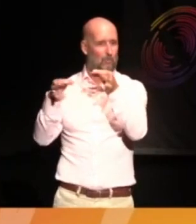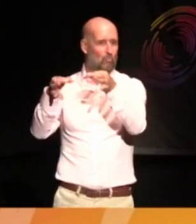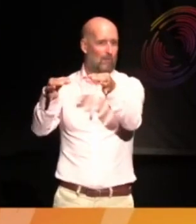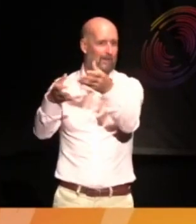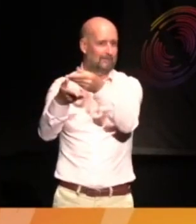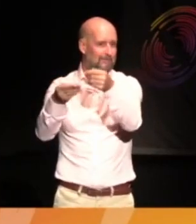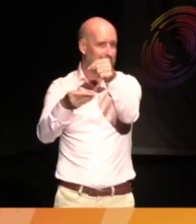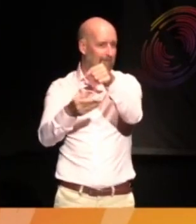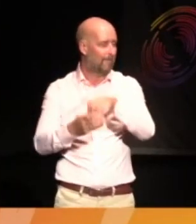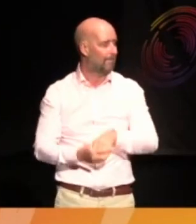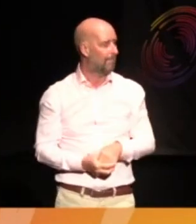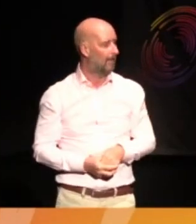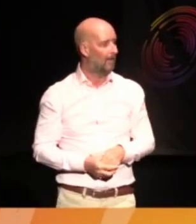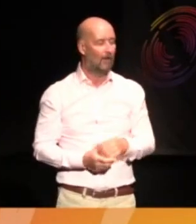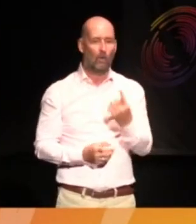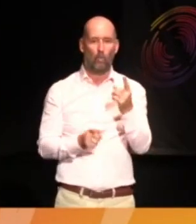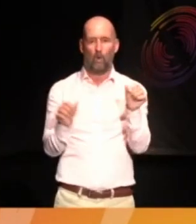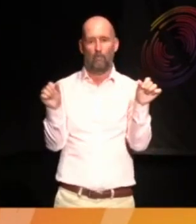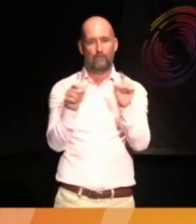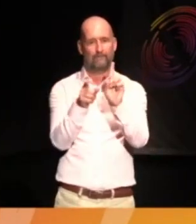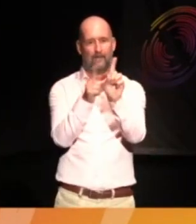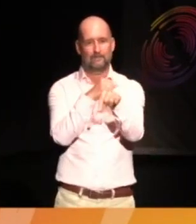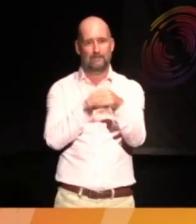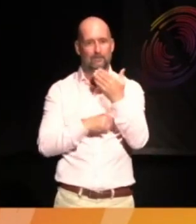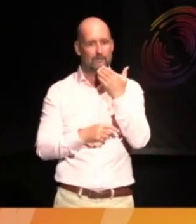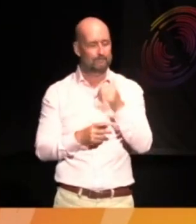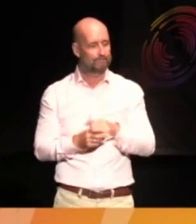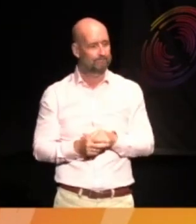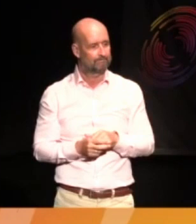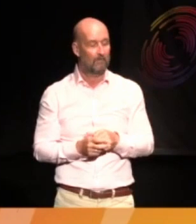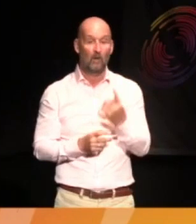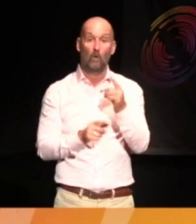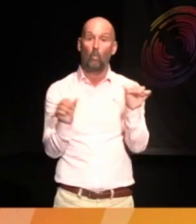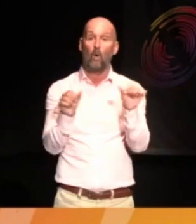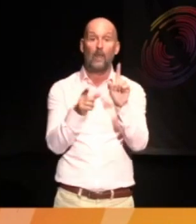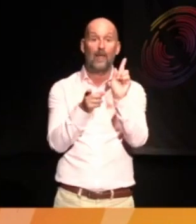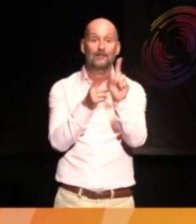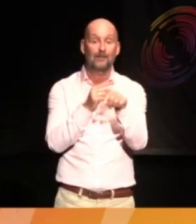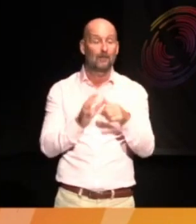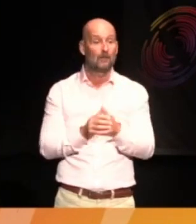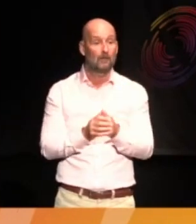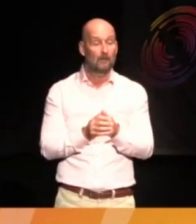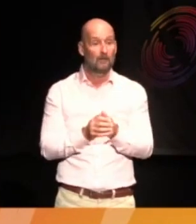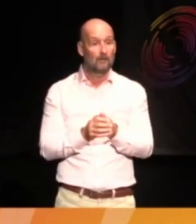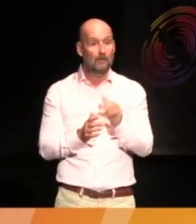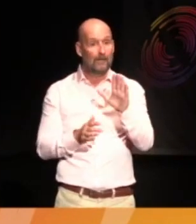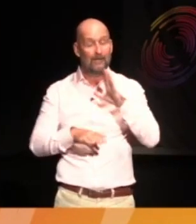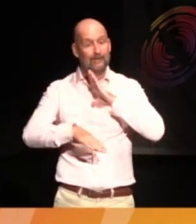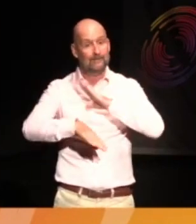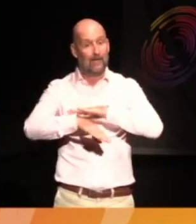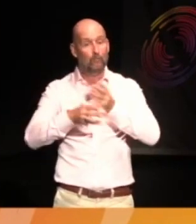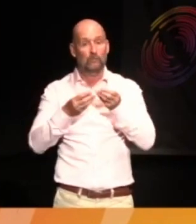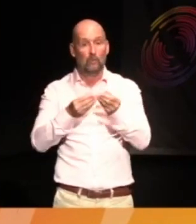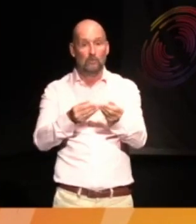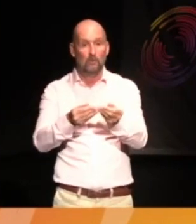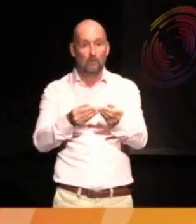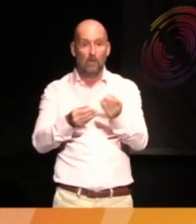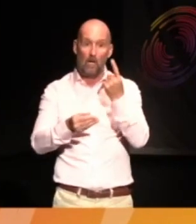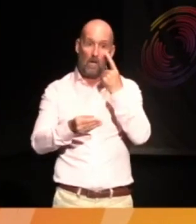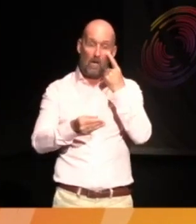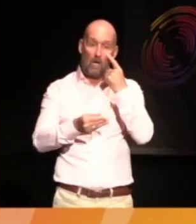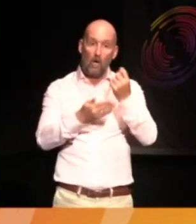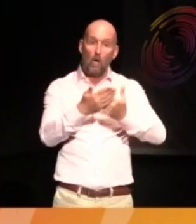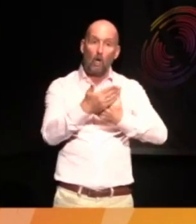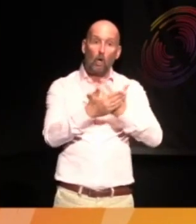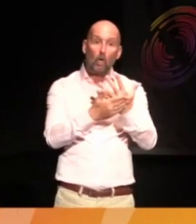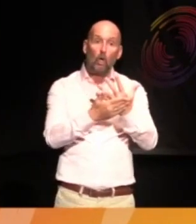you. Anybody got a one-sentence answer to that question? Yeah, one sentence. It doesn't take time, it takes resources. Look how quickly we got the COVID vaccine